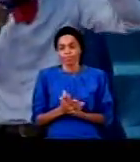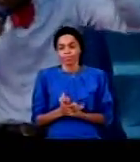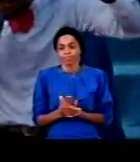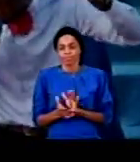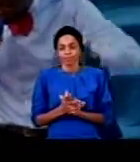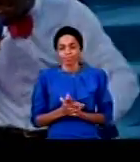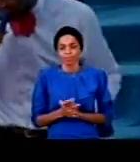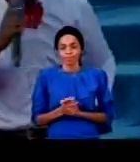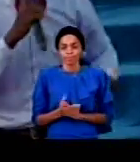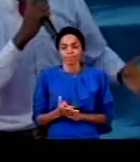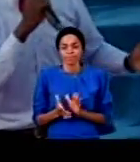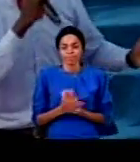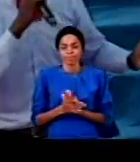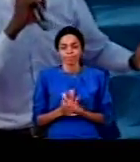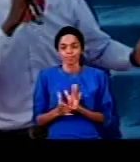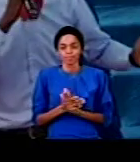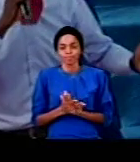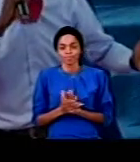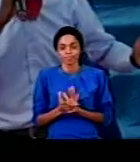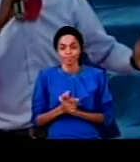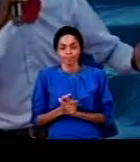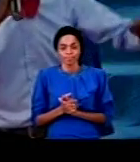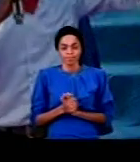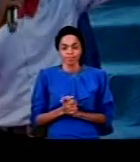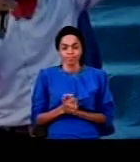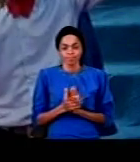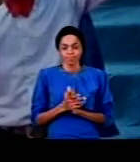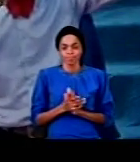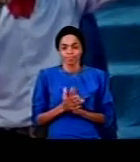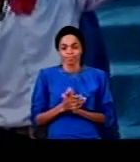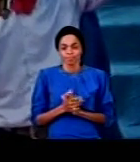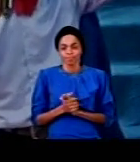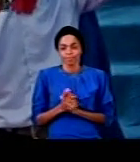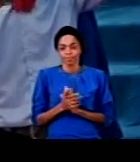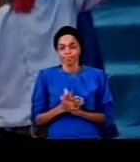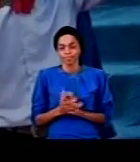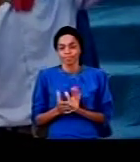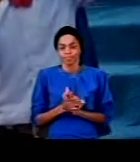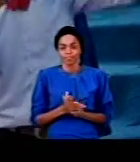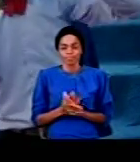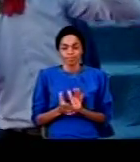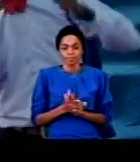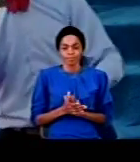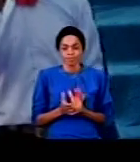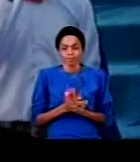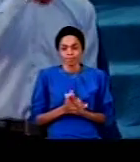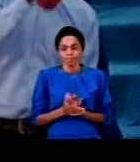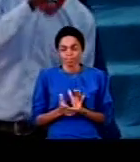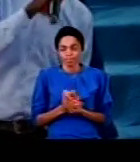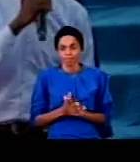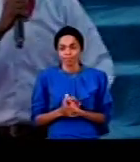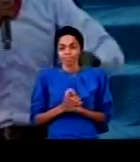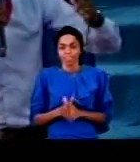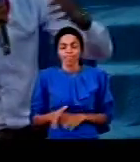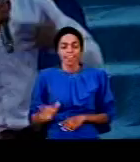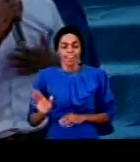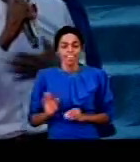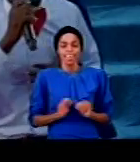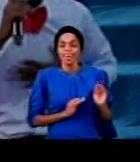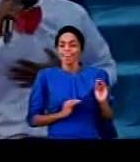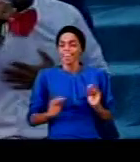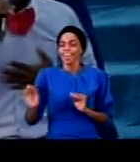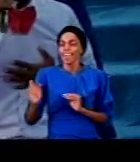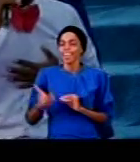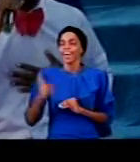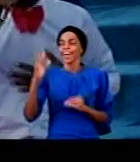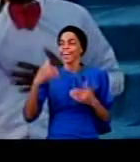Given me victory, aye, he has given me victory, aye, God has given